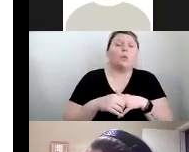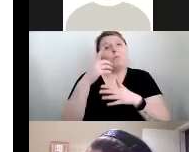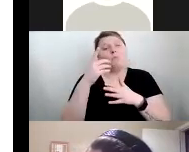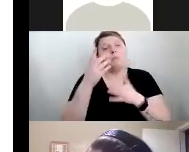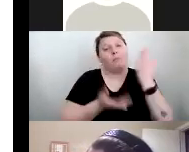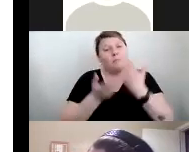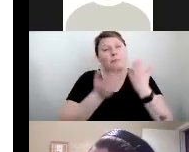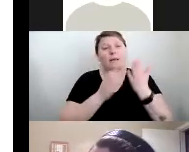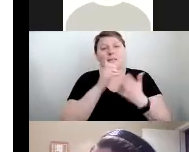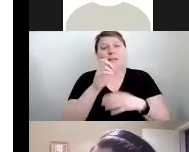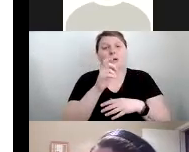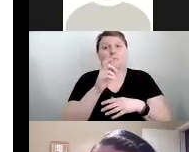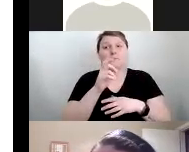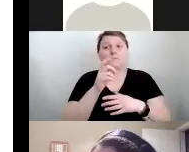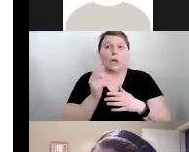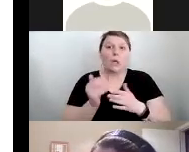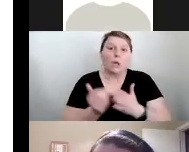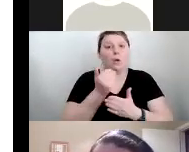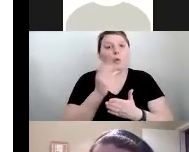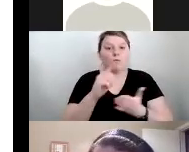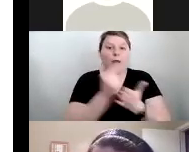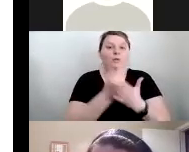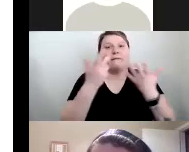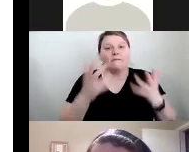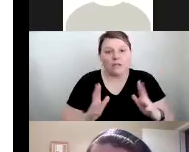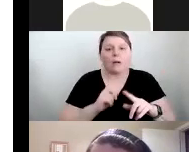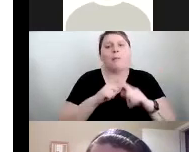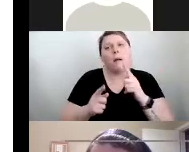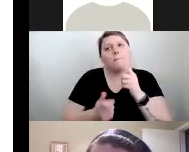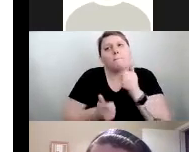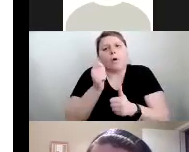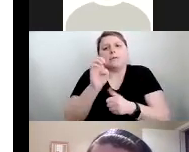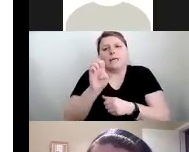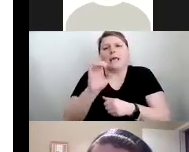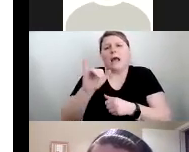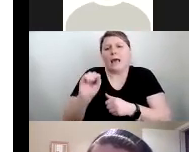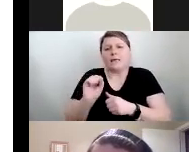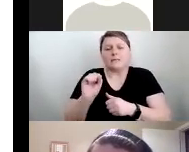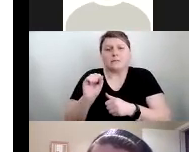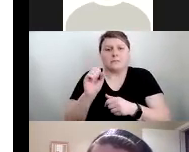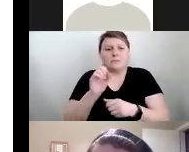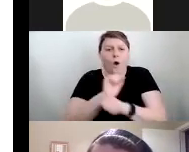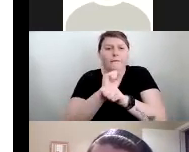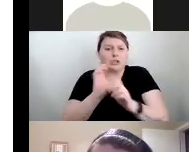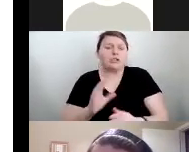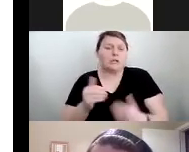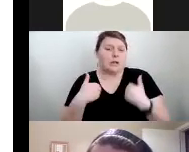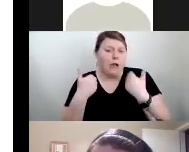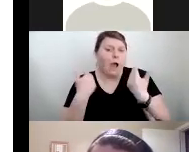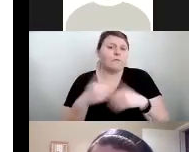it's not fresh out of school, but for the most part, our EIS officers are fairly young, often in their late